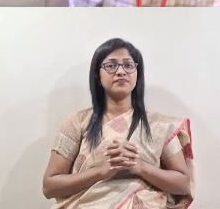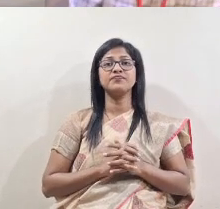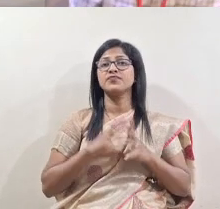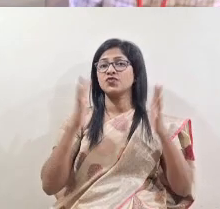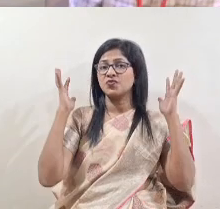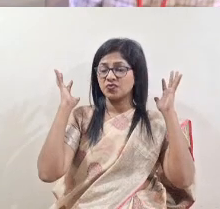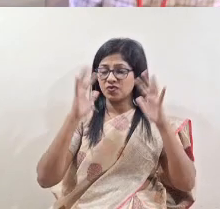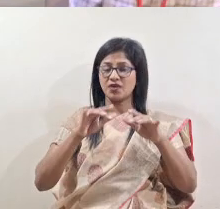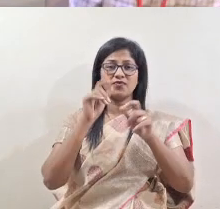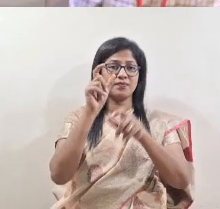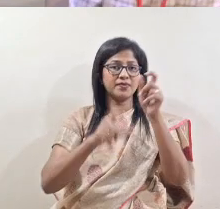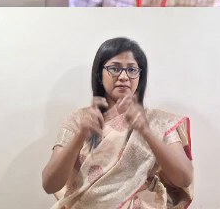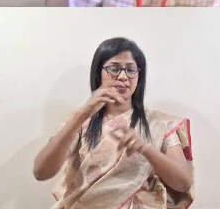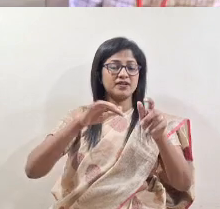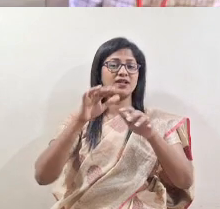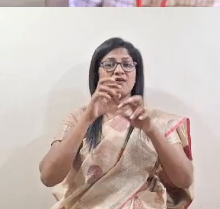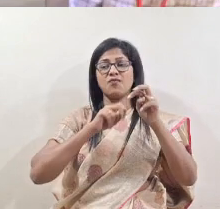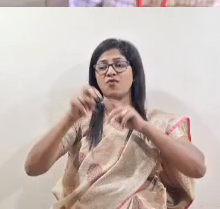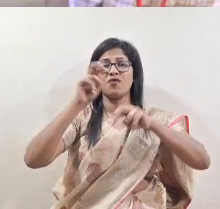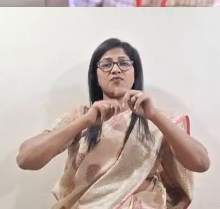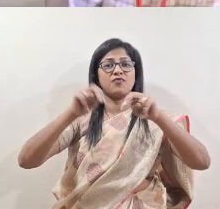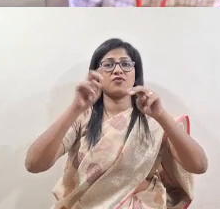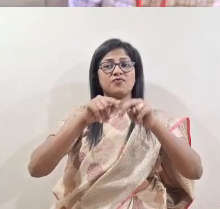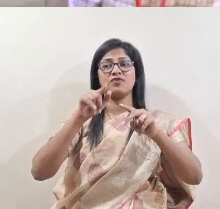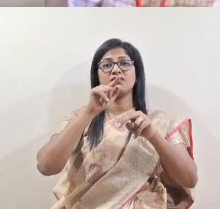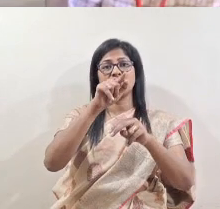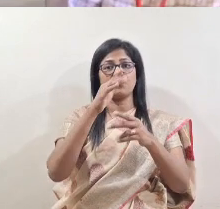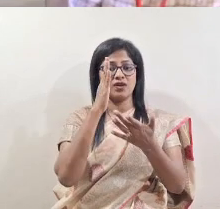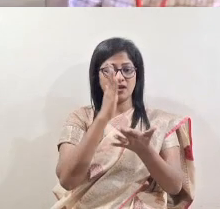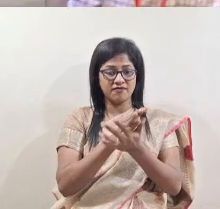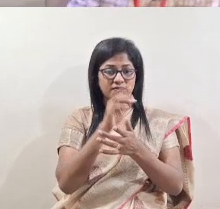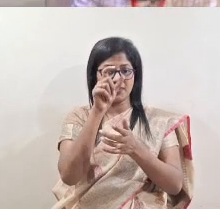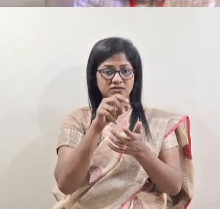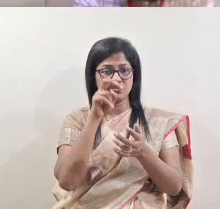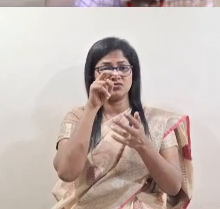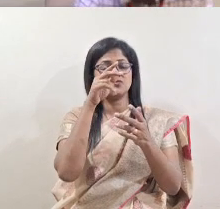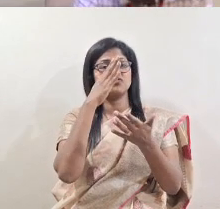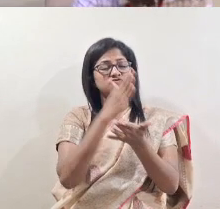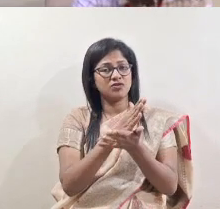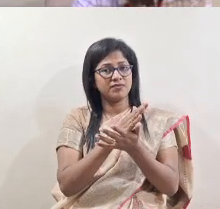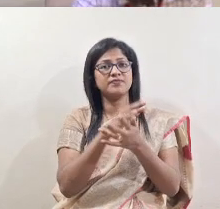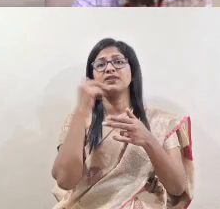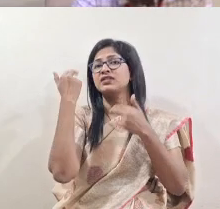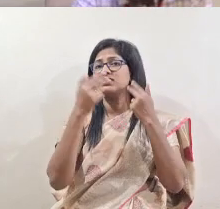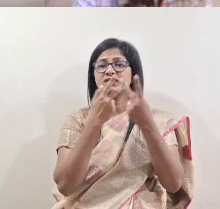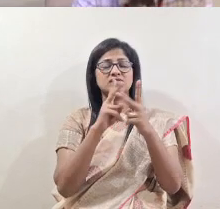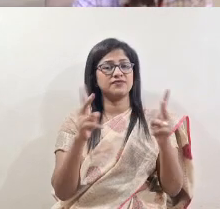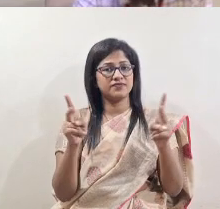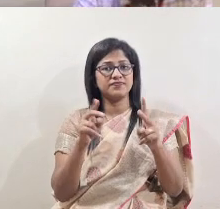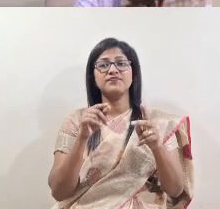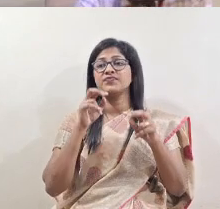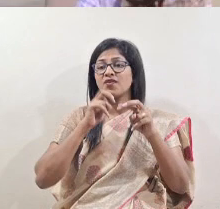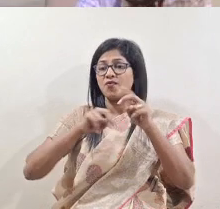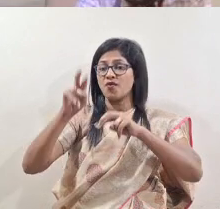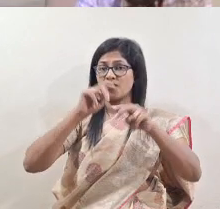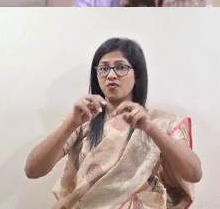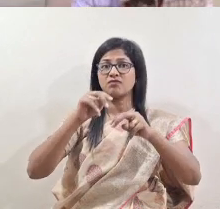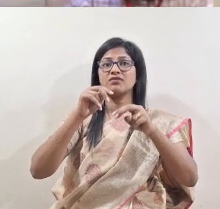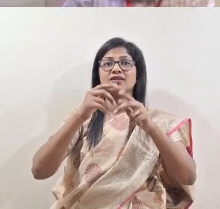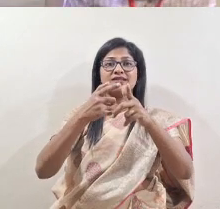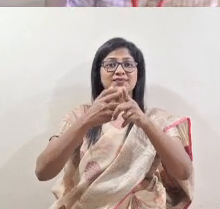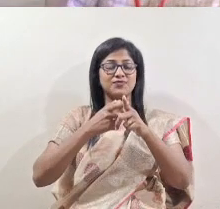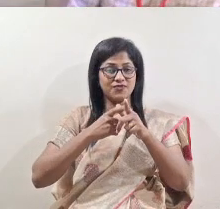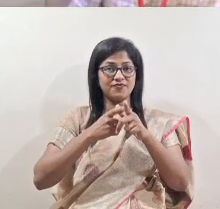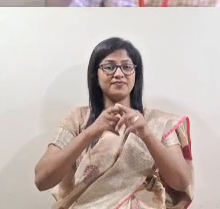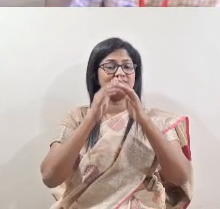crowded where a lot of people are moving, and you have people who are stopping for various reasons. Yes. So it impedes the movement